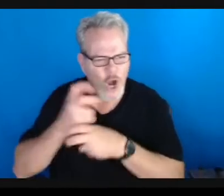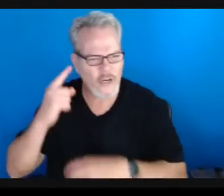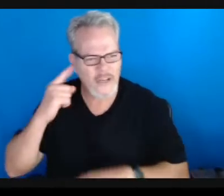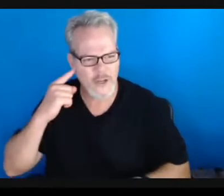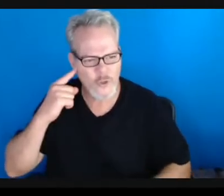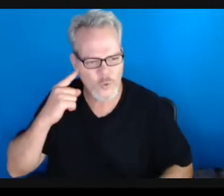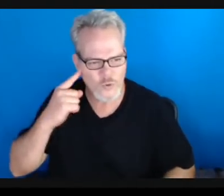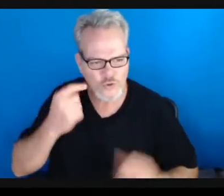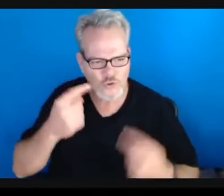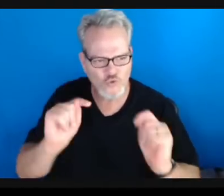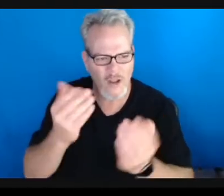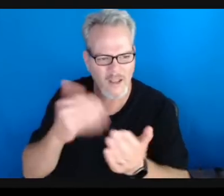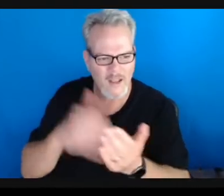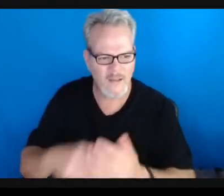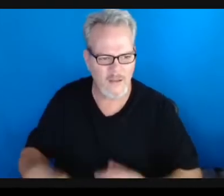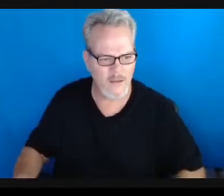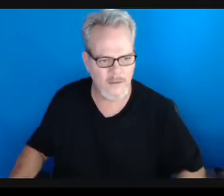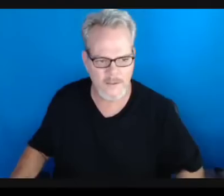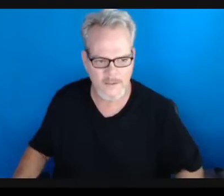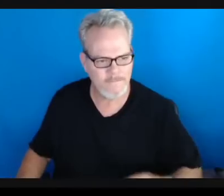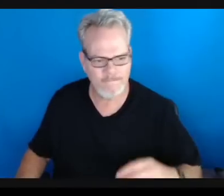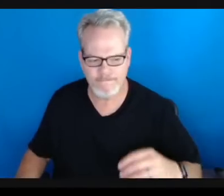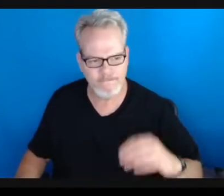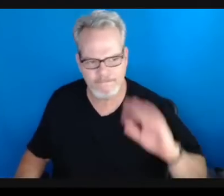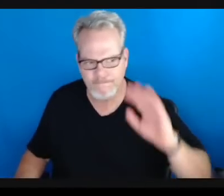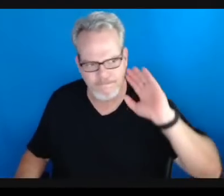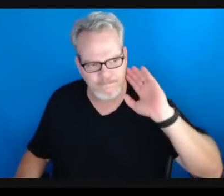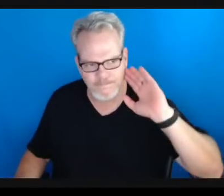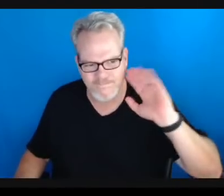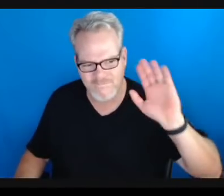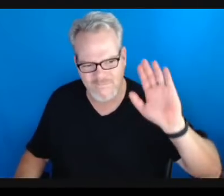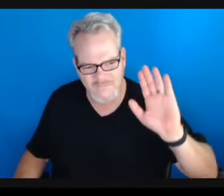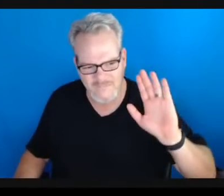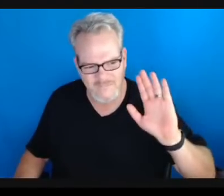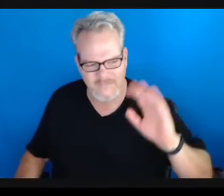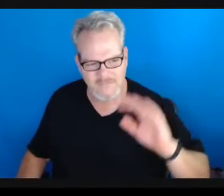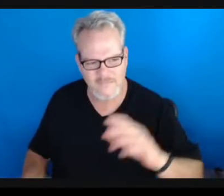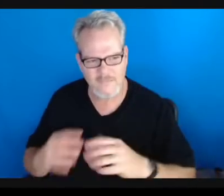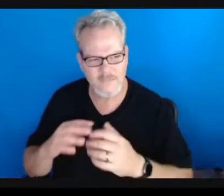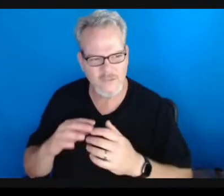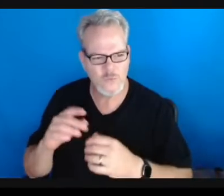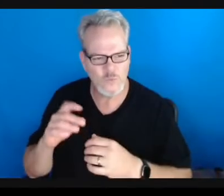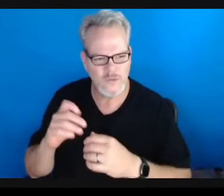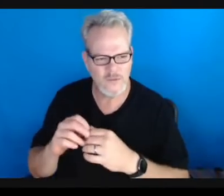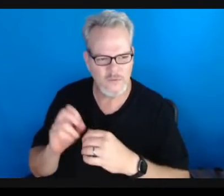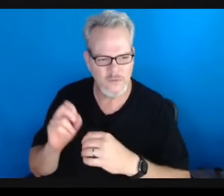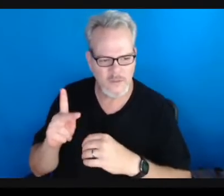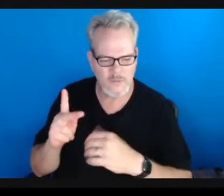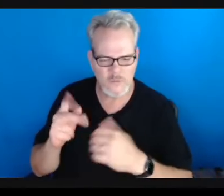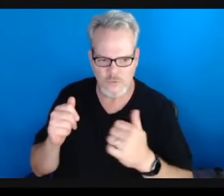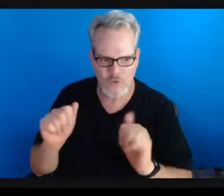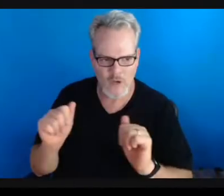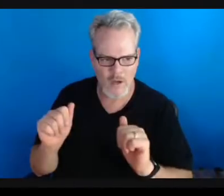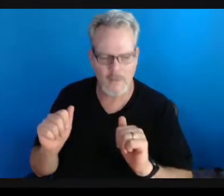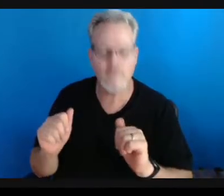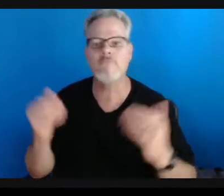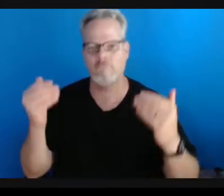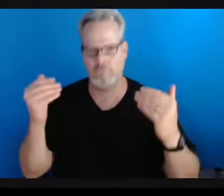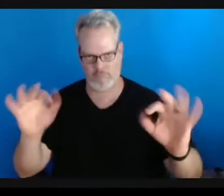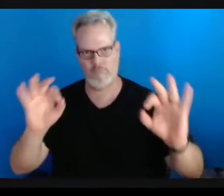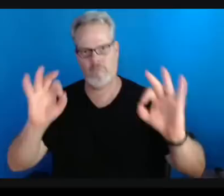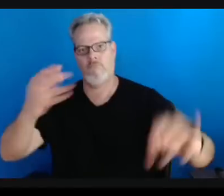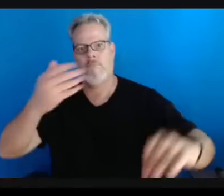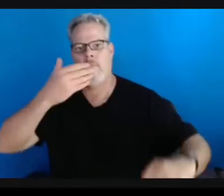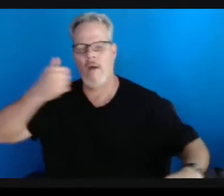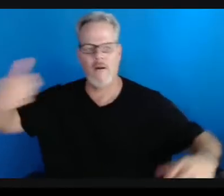Try again. How are we there? Yeah. Okay. Let's get this off there and get